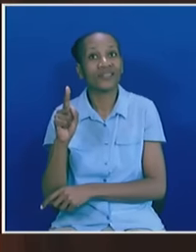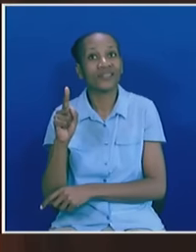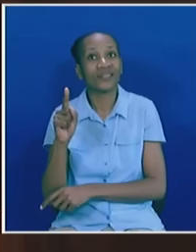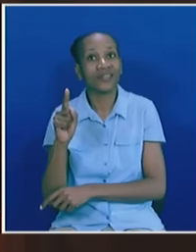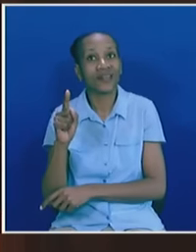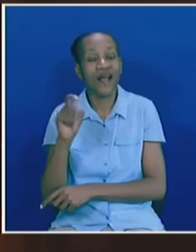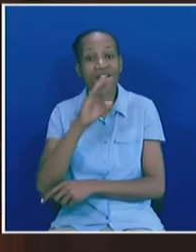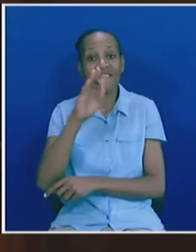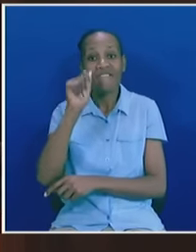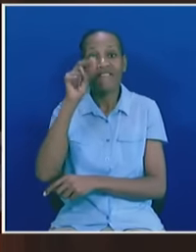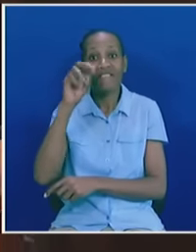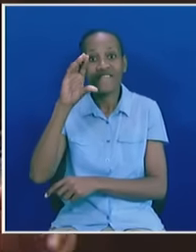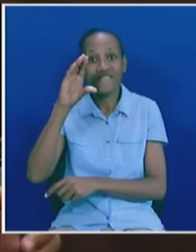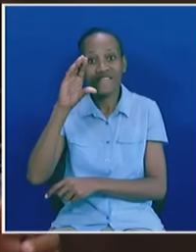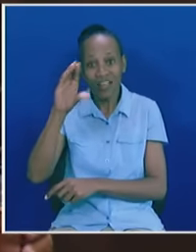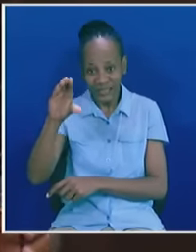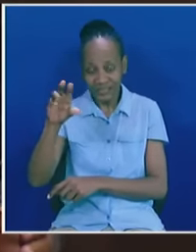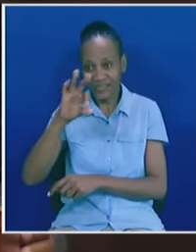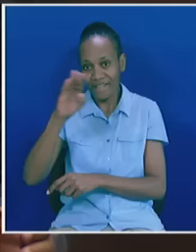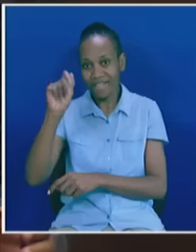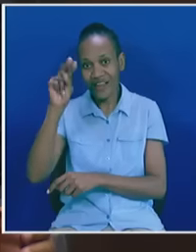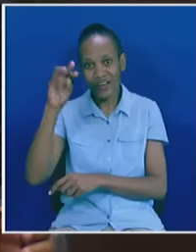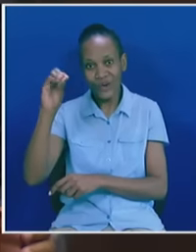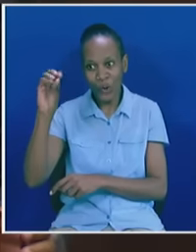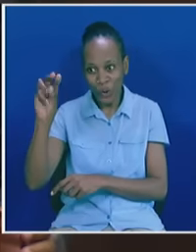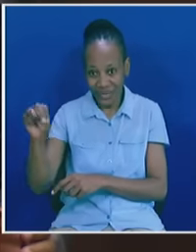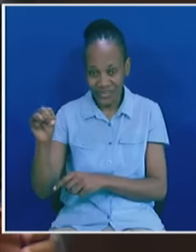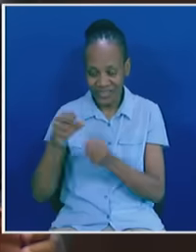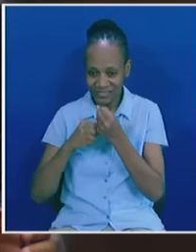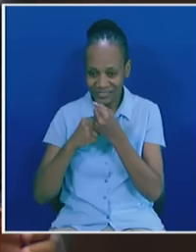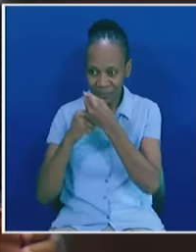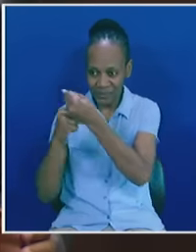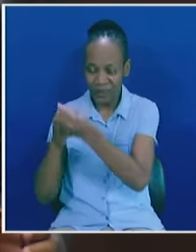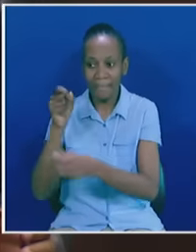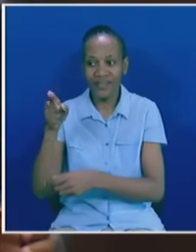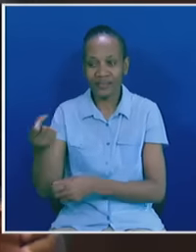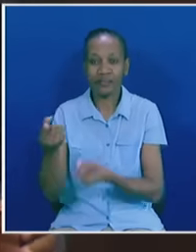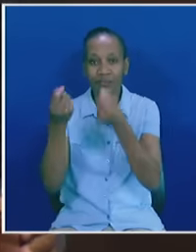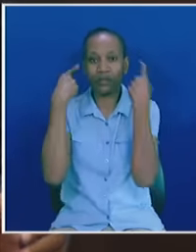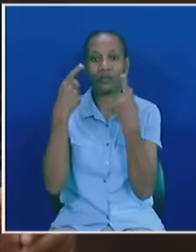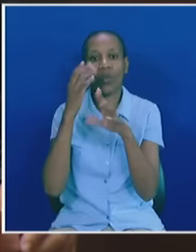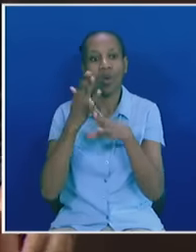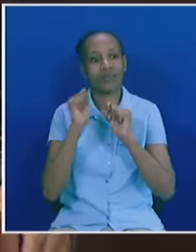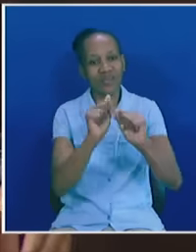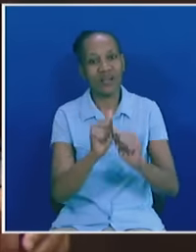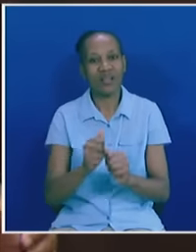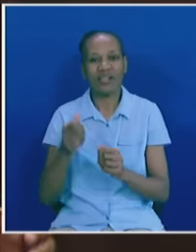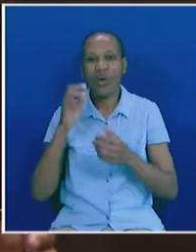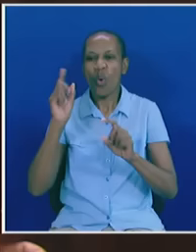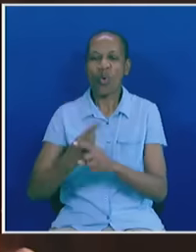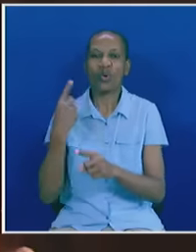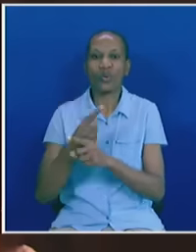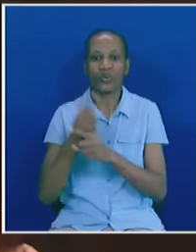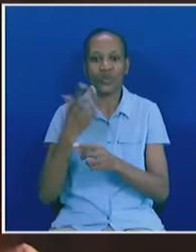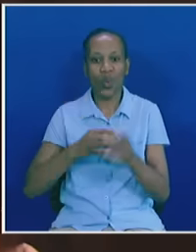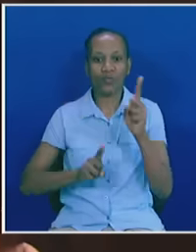France Fanon. But they come here, they tell lies, they claim easy victories, and they actually do